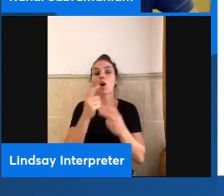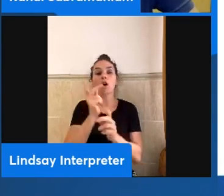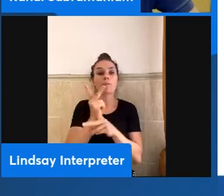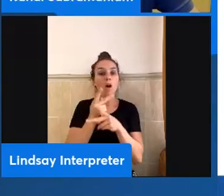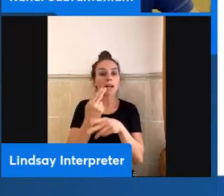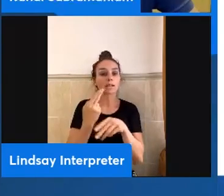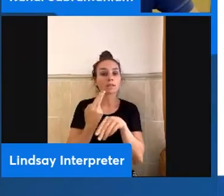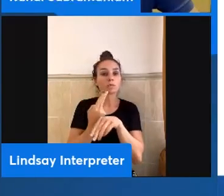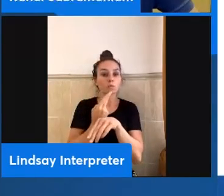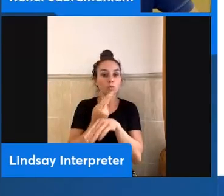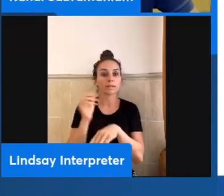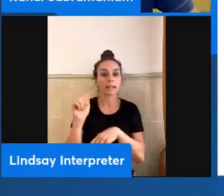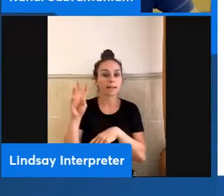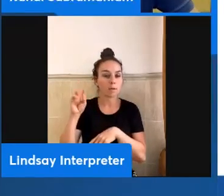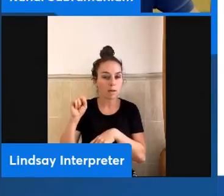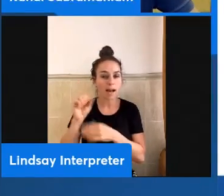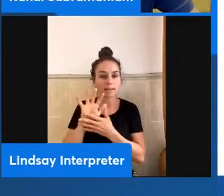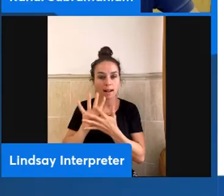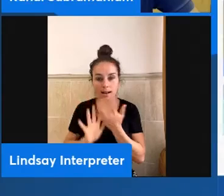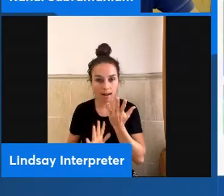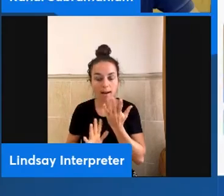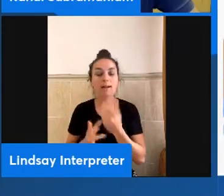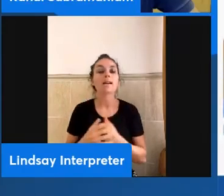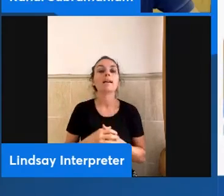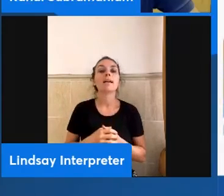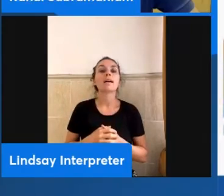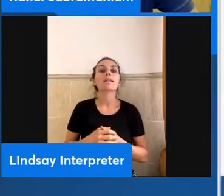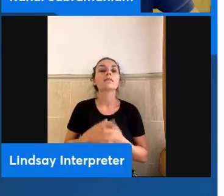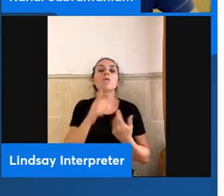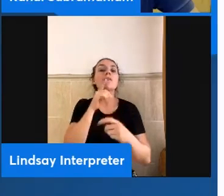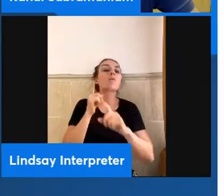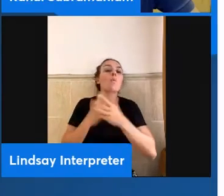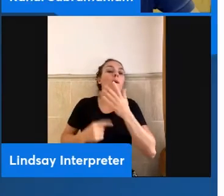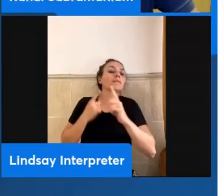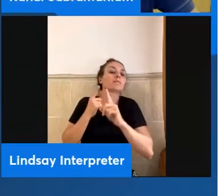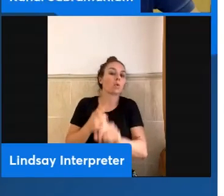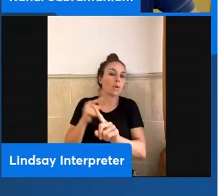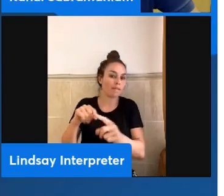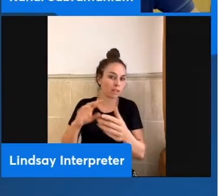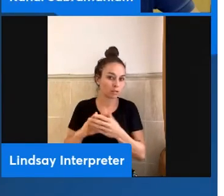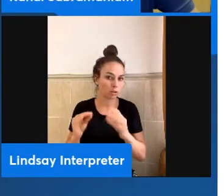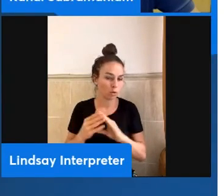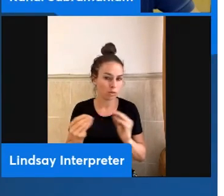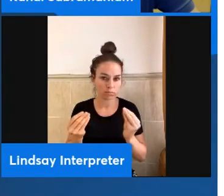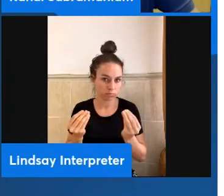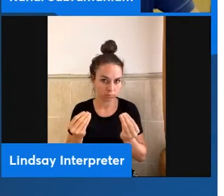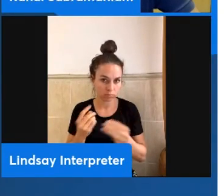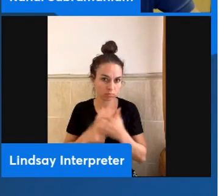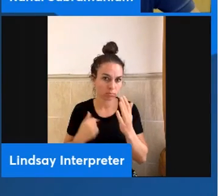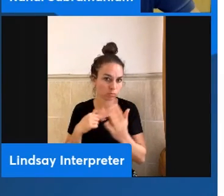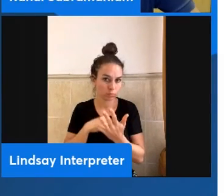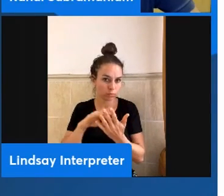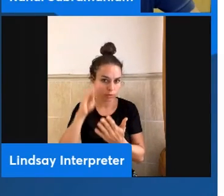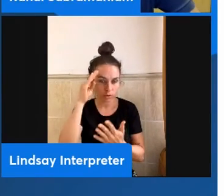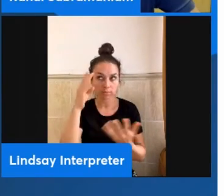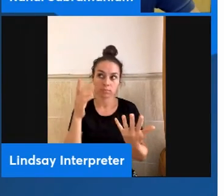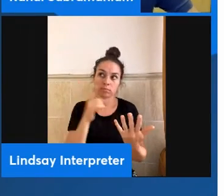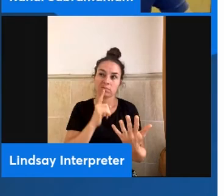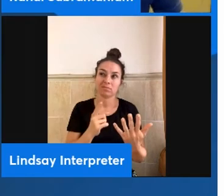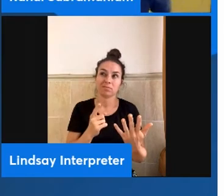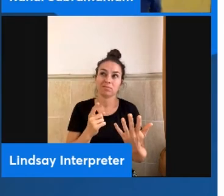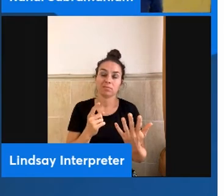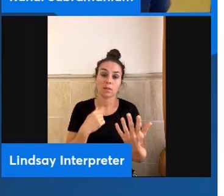AWS. So I guess what's the moral of this whole story? What do we learn of? I mean, I guess I would think